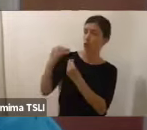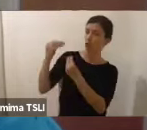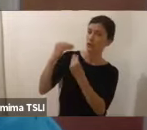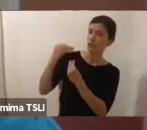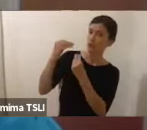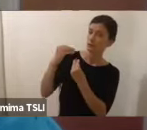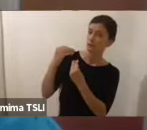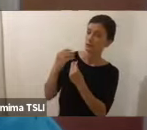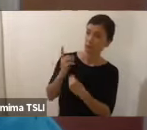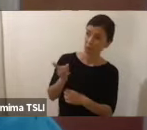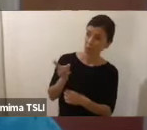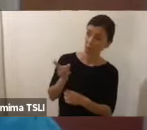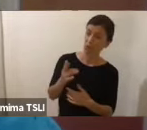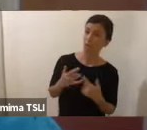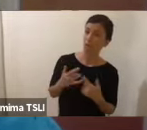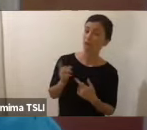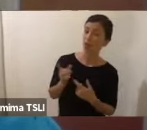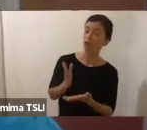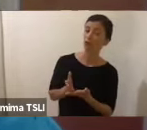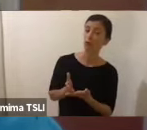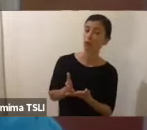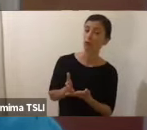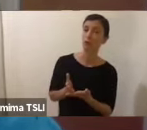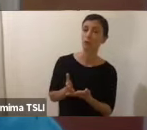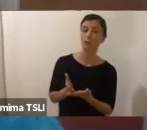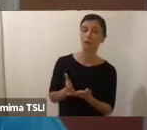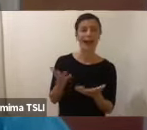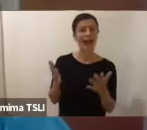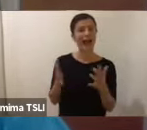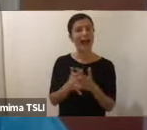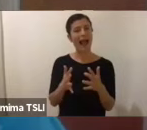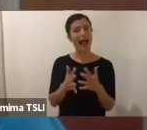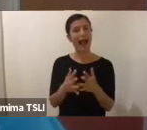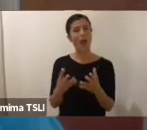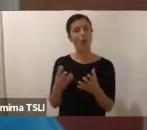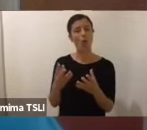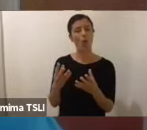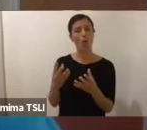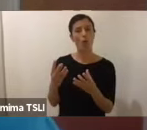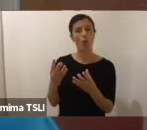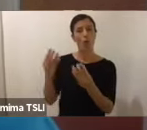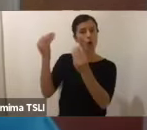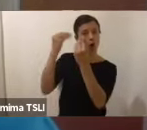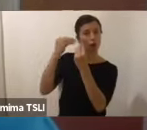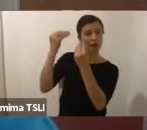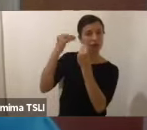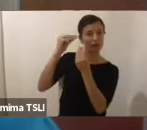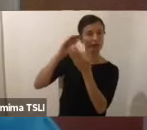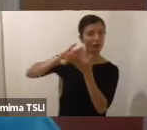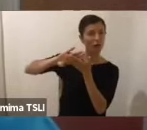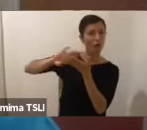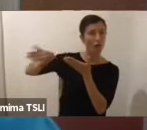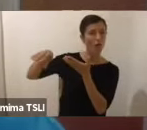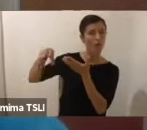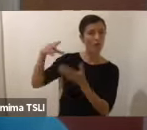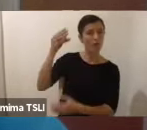is there to what work is there to be done to decondition um who would like to speak on this